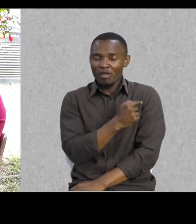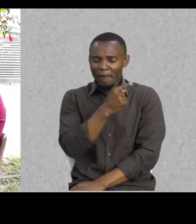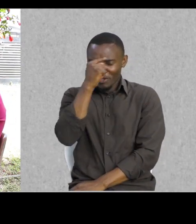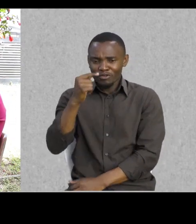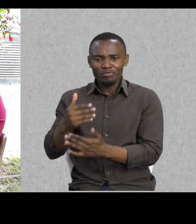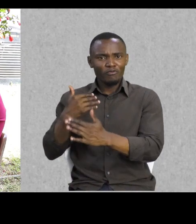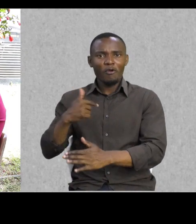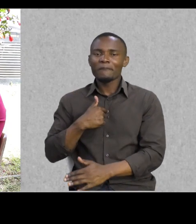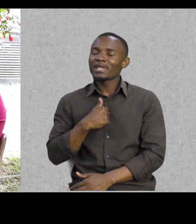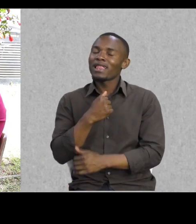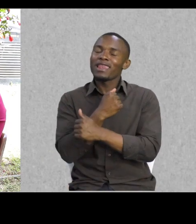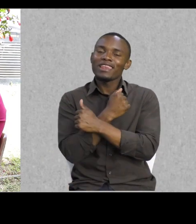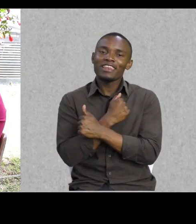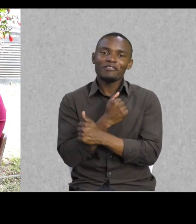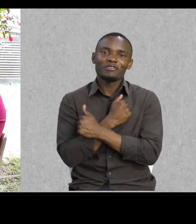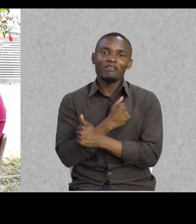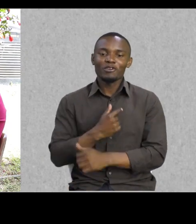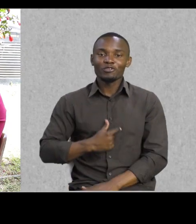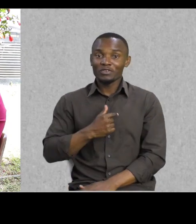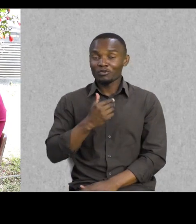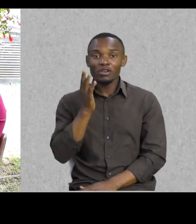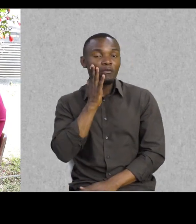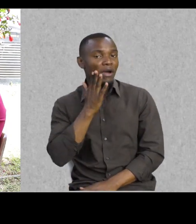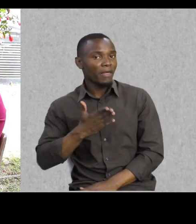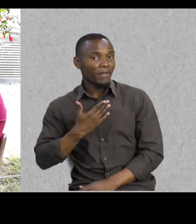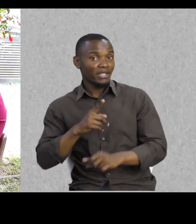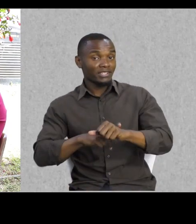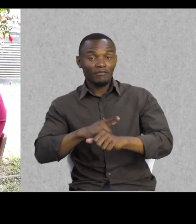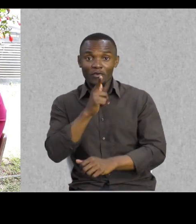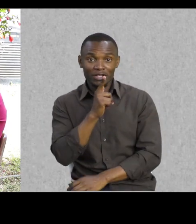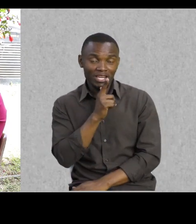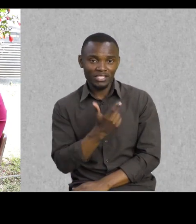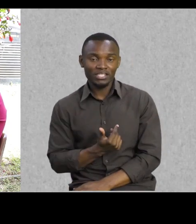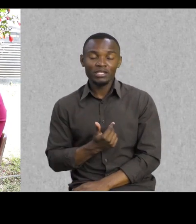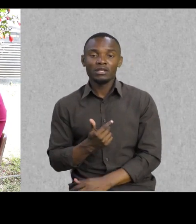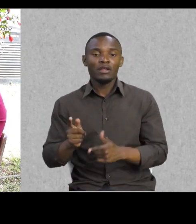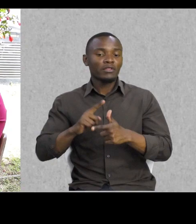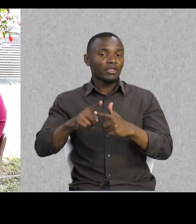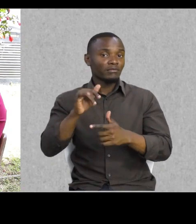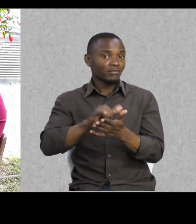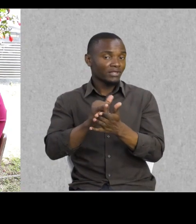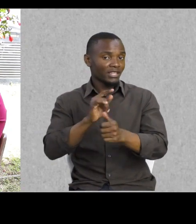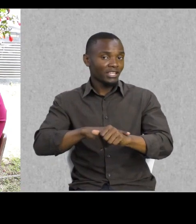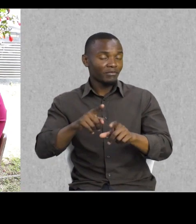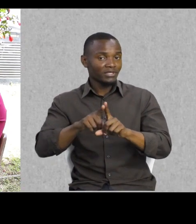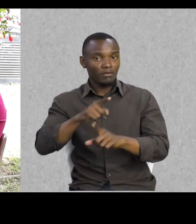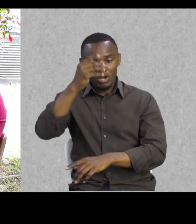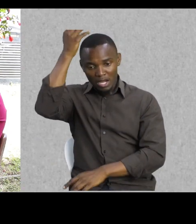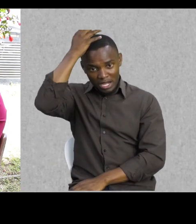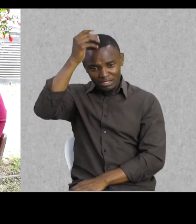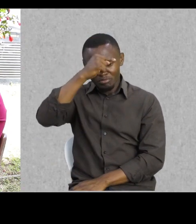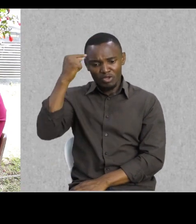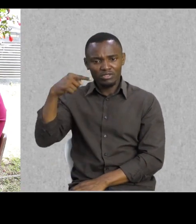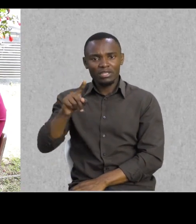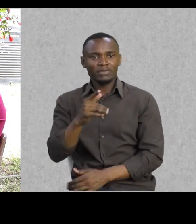used to love to visit her during lunch times, yeah. So during that time, then even the nurses, because they were concerned,